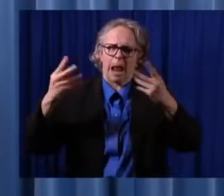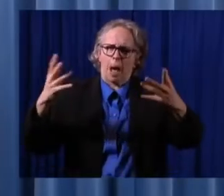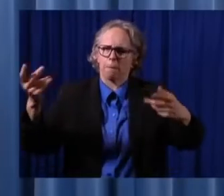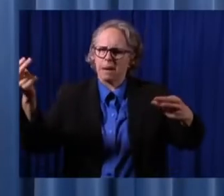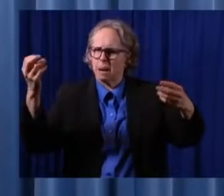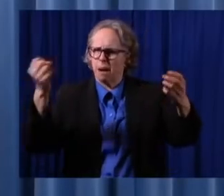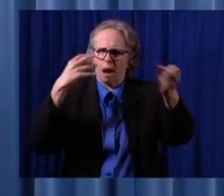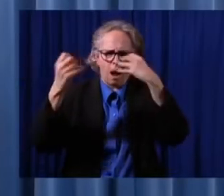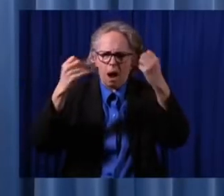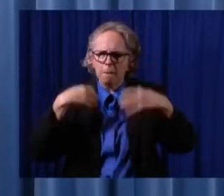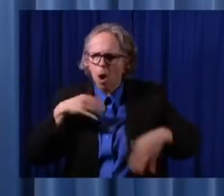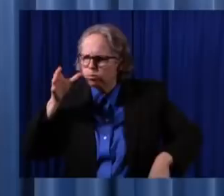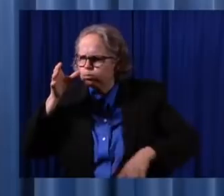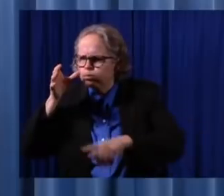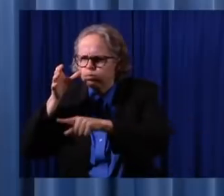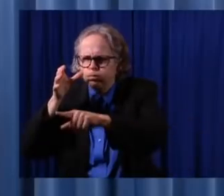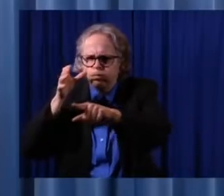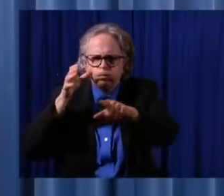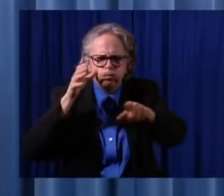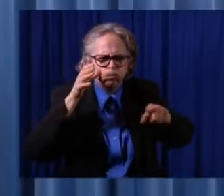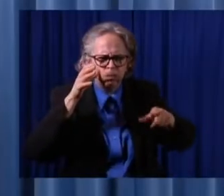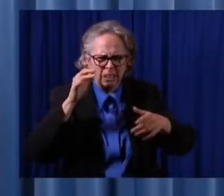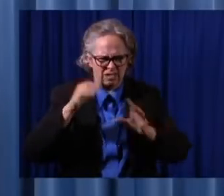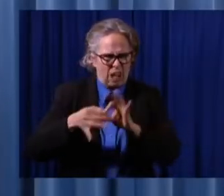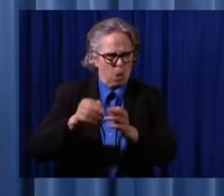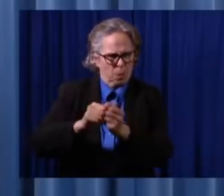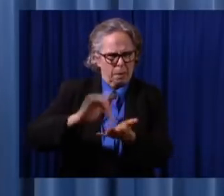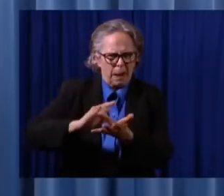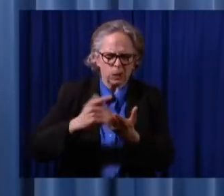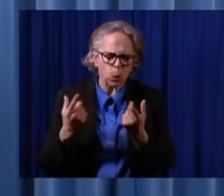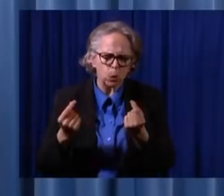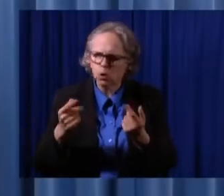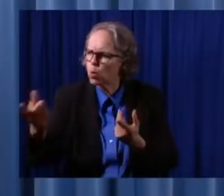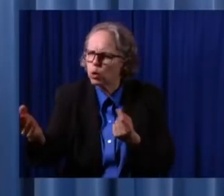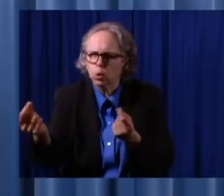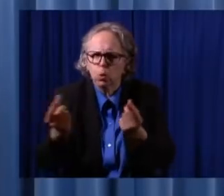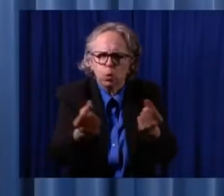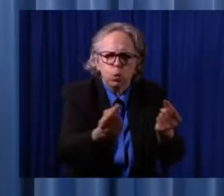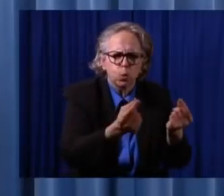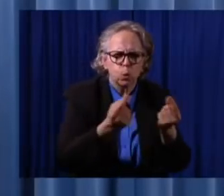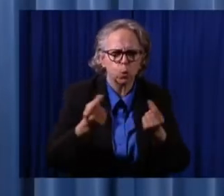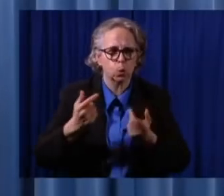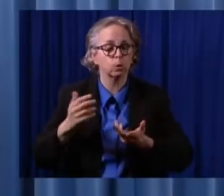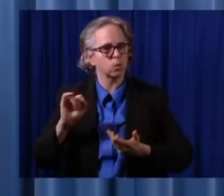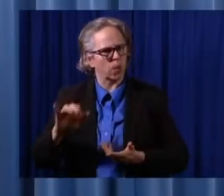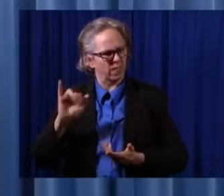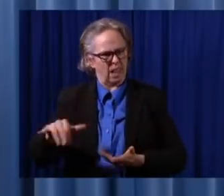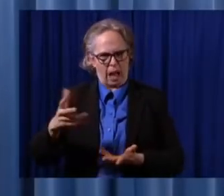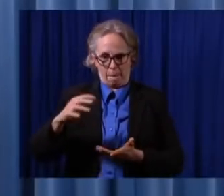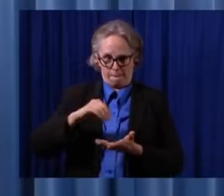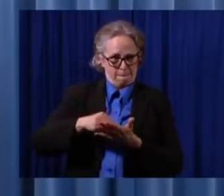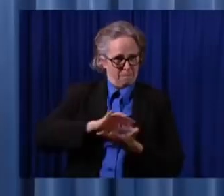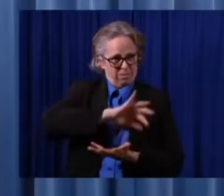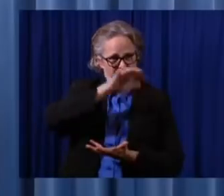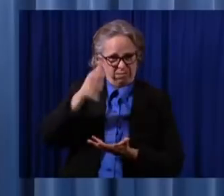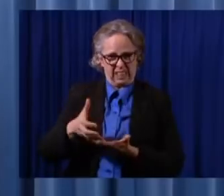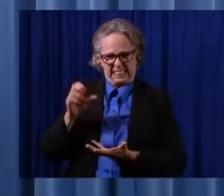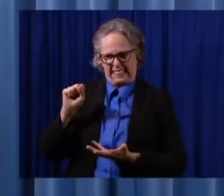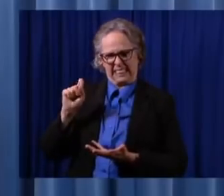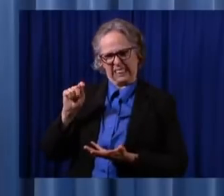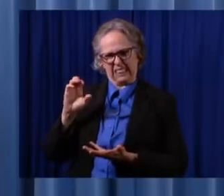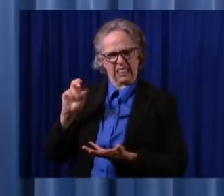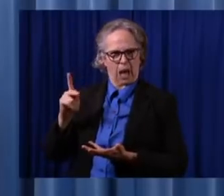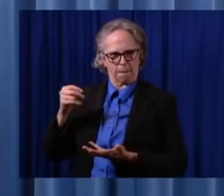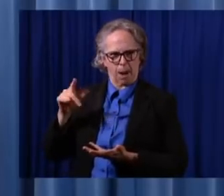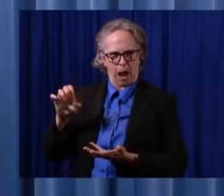in on these particular decisions. But particular decision about what to stockpile is probably not going to be my decision. It's going to be made